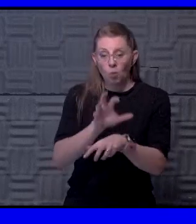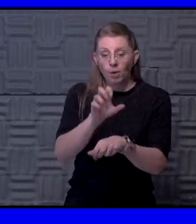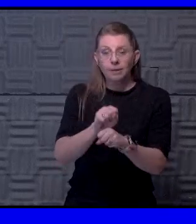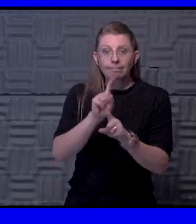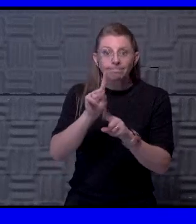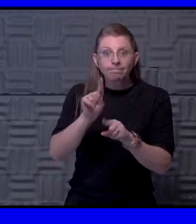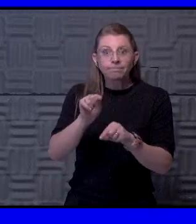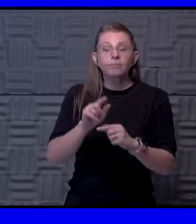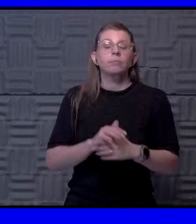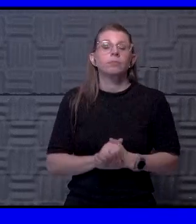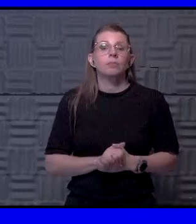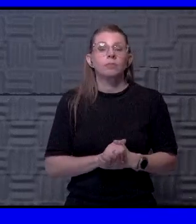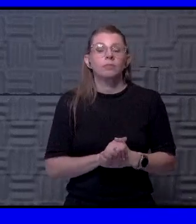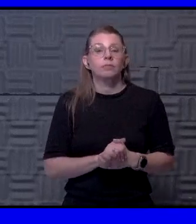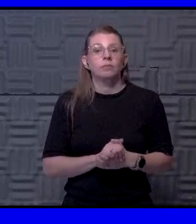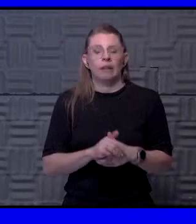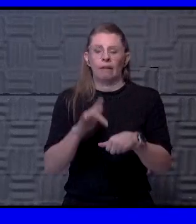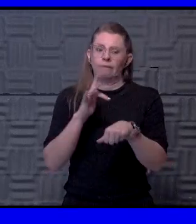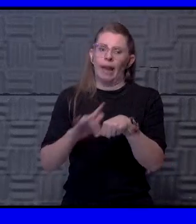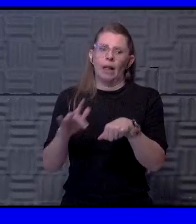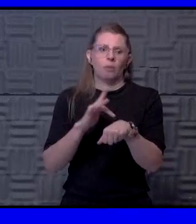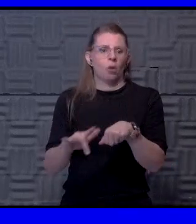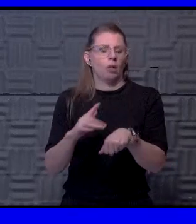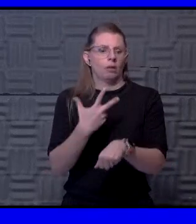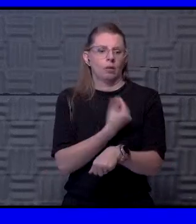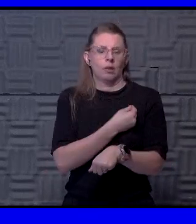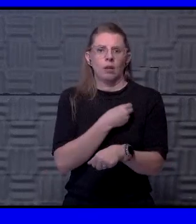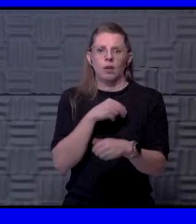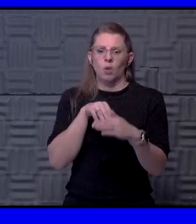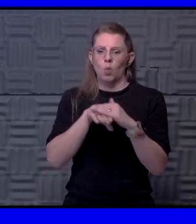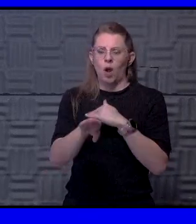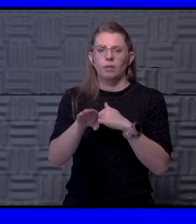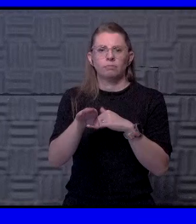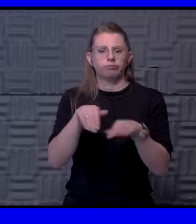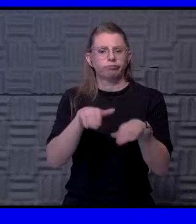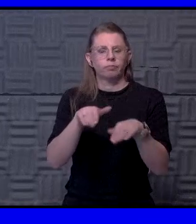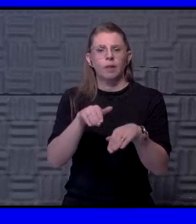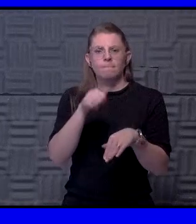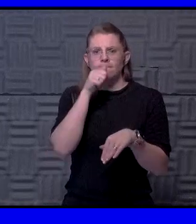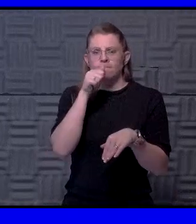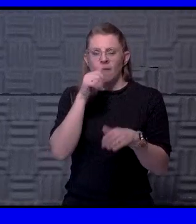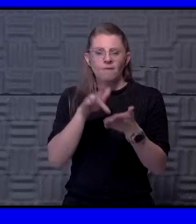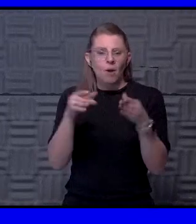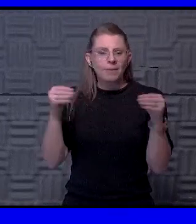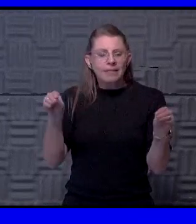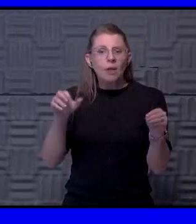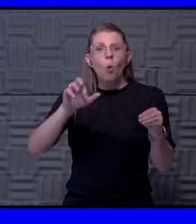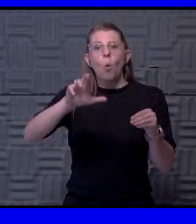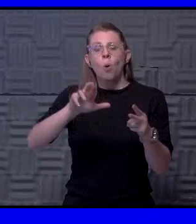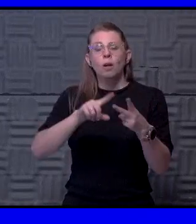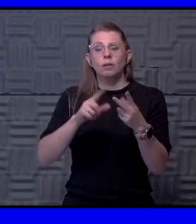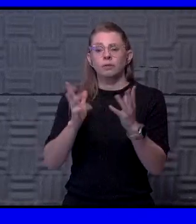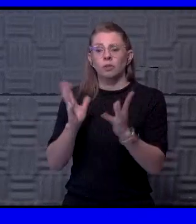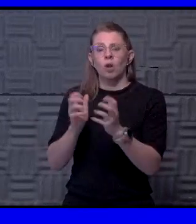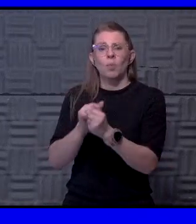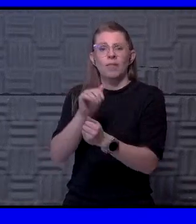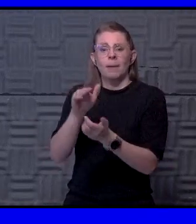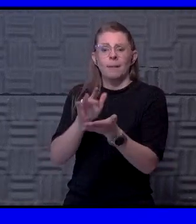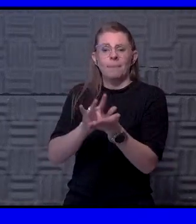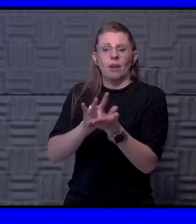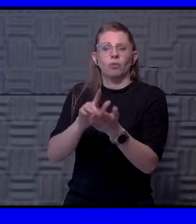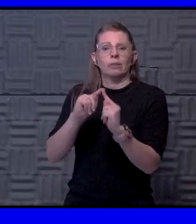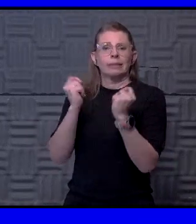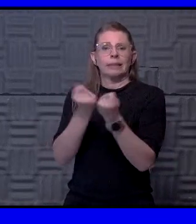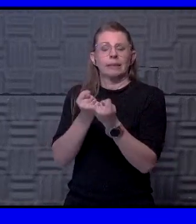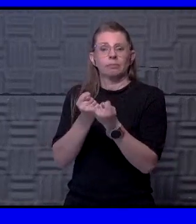appointments. Either, they're so available now, walking into private pharmacies or talking with your medical team. Get those